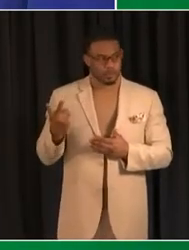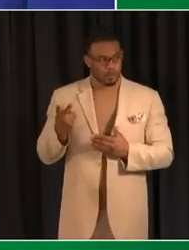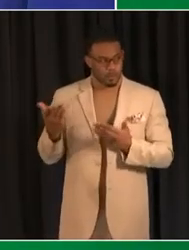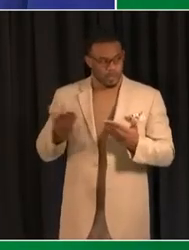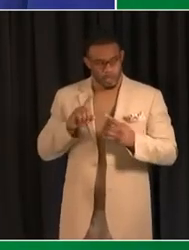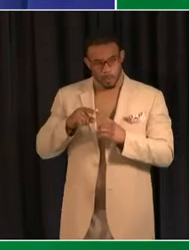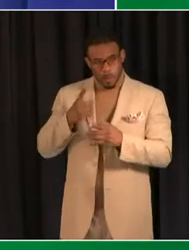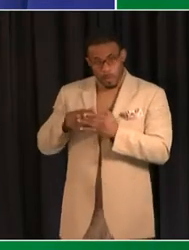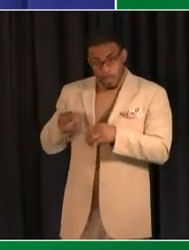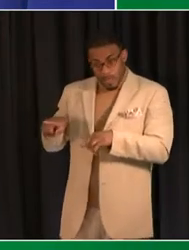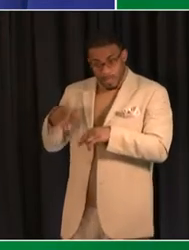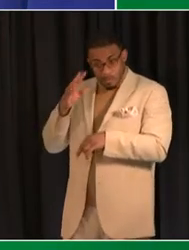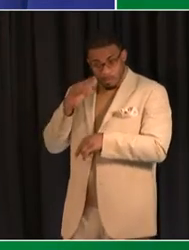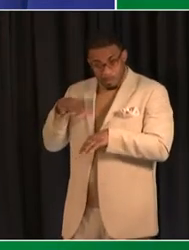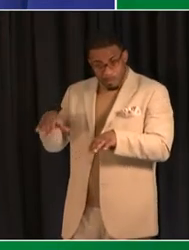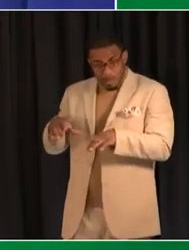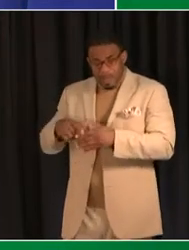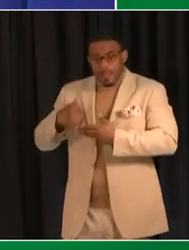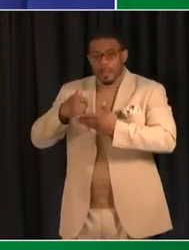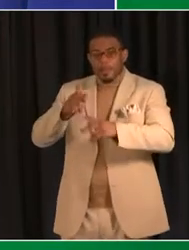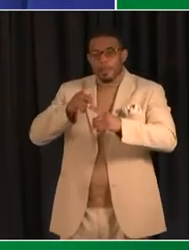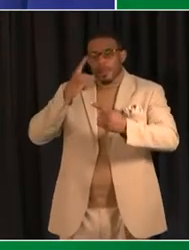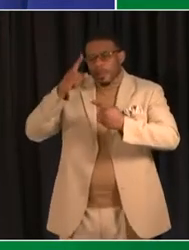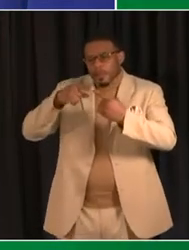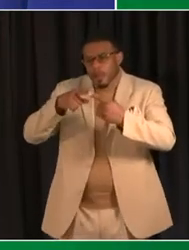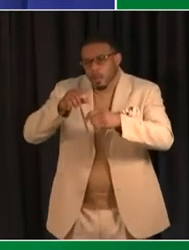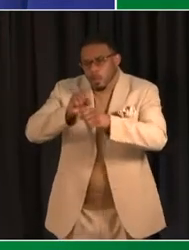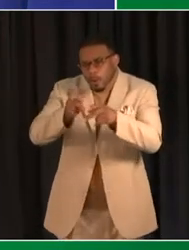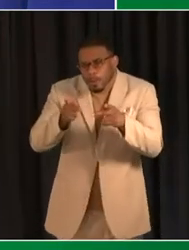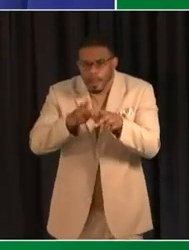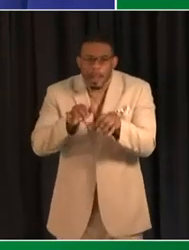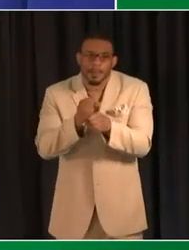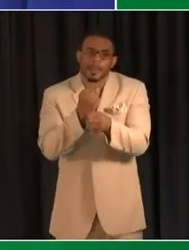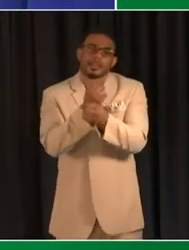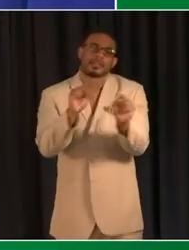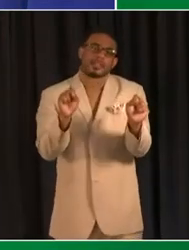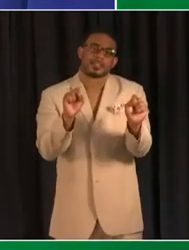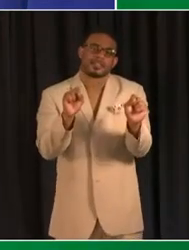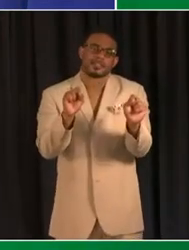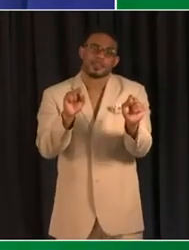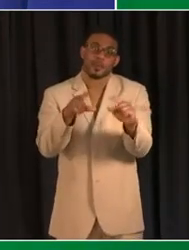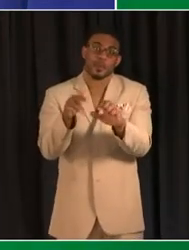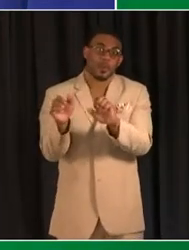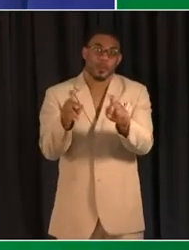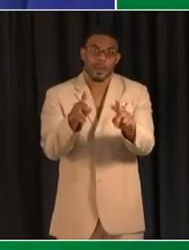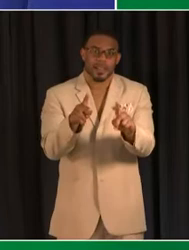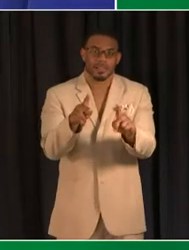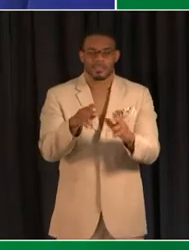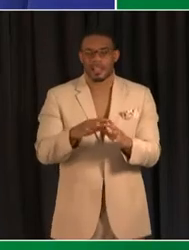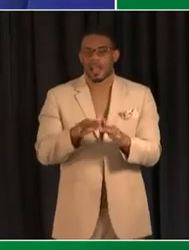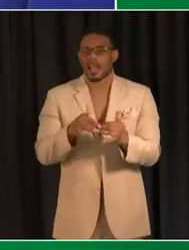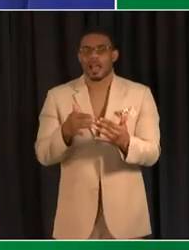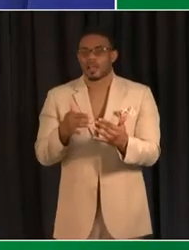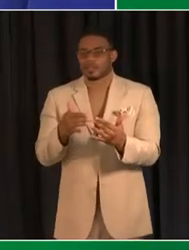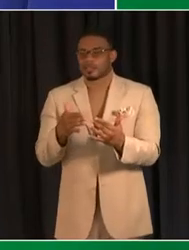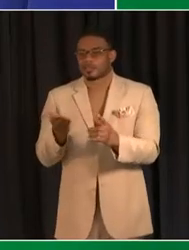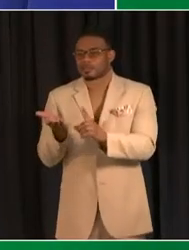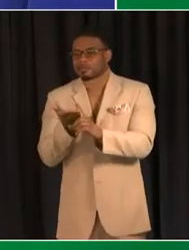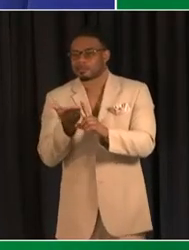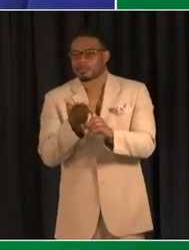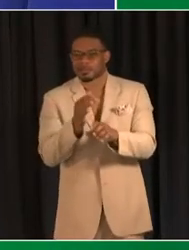2 guests are going to talk about what they've done to help people think about the workplace and how to make it safe and how to